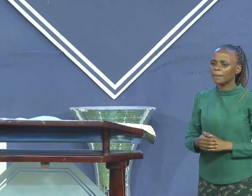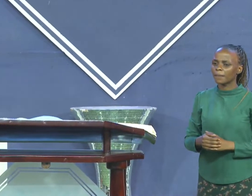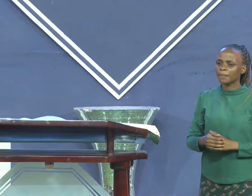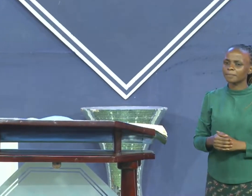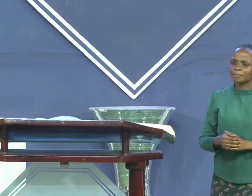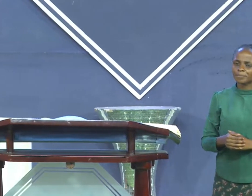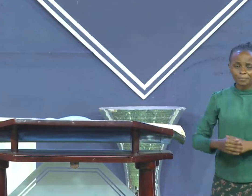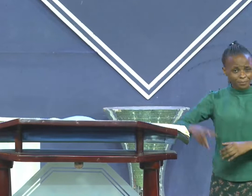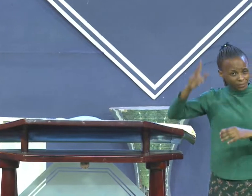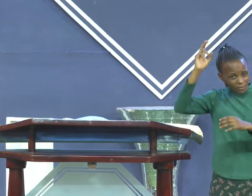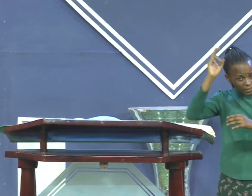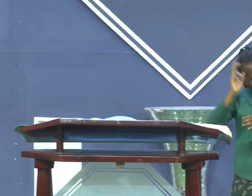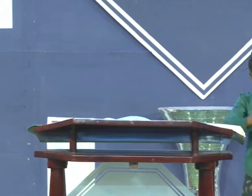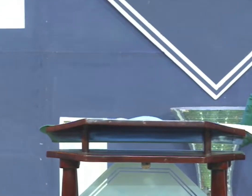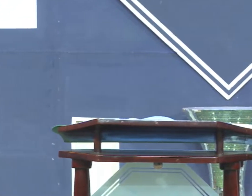That's a tough one.